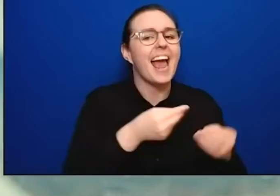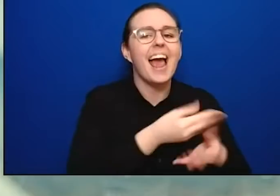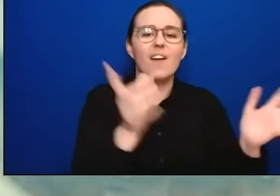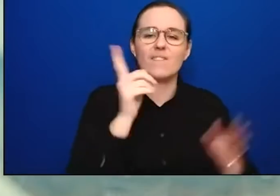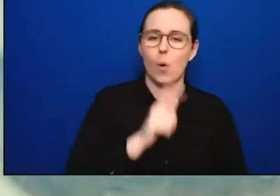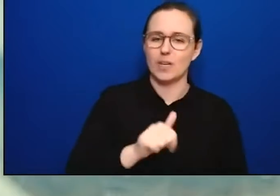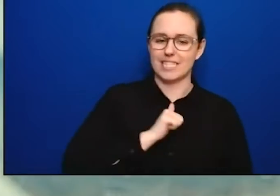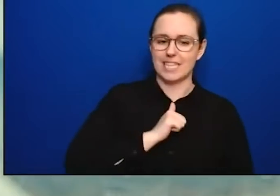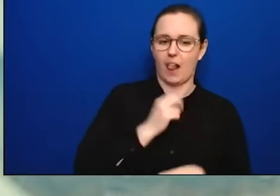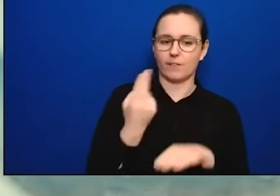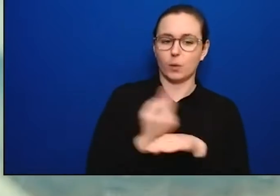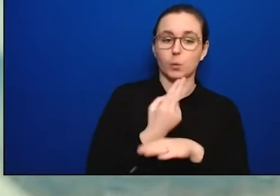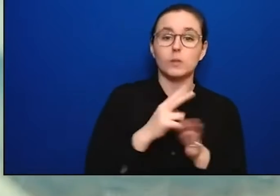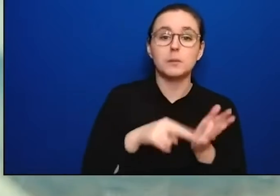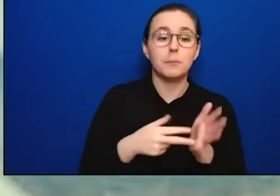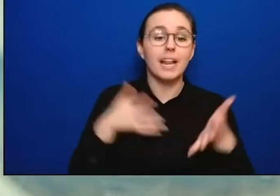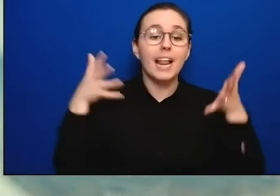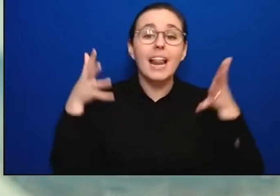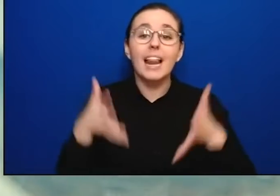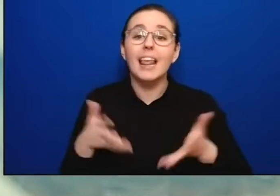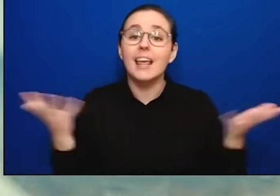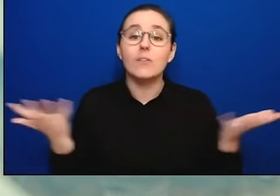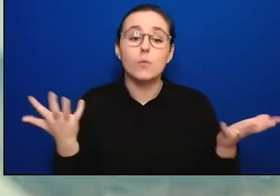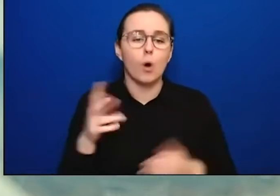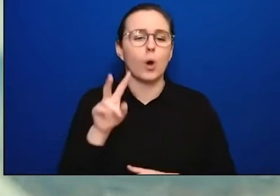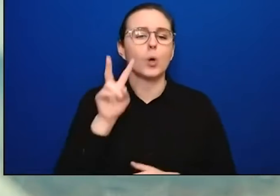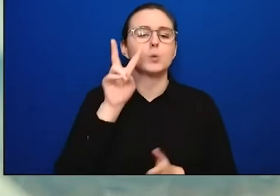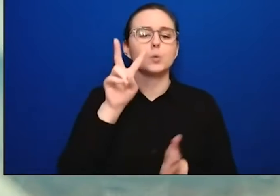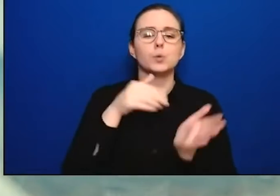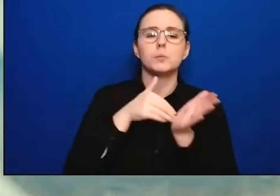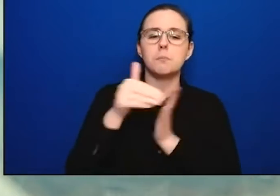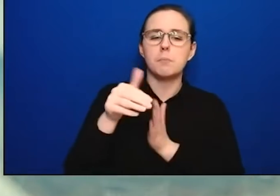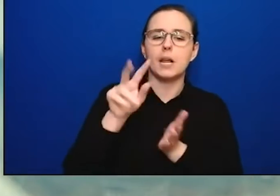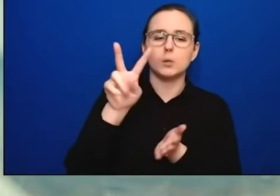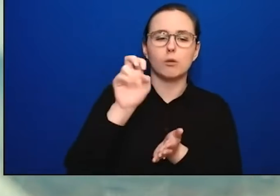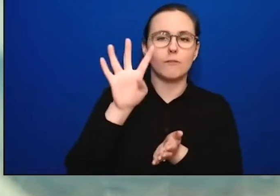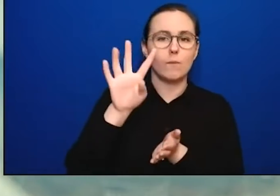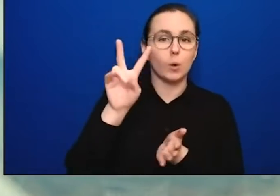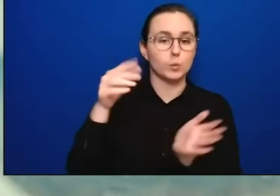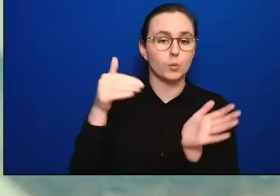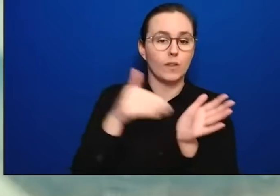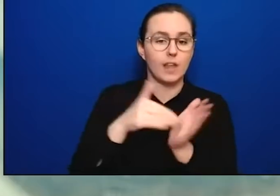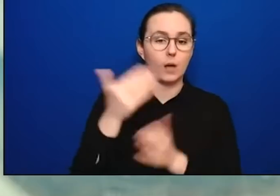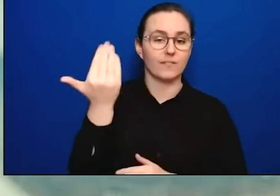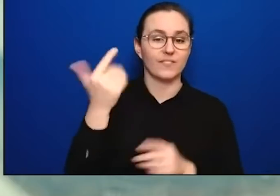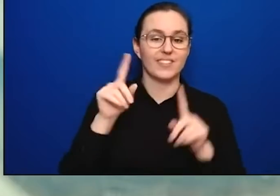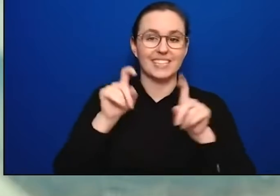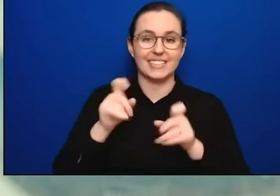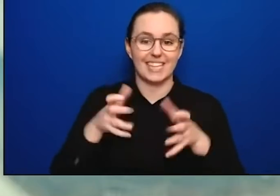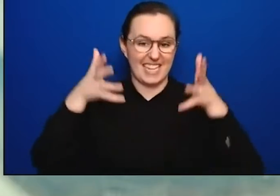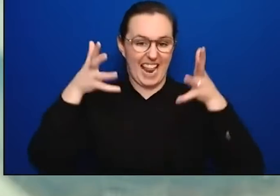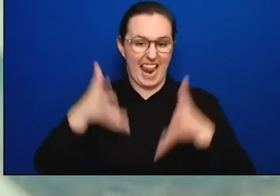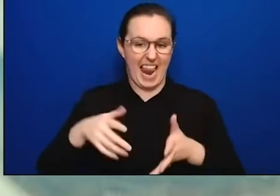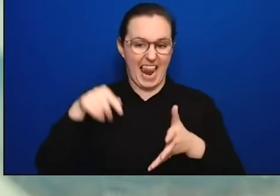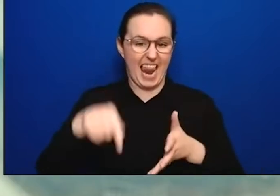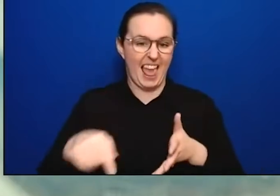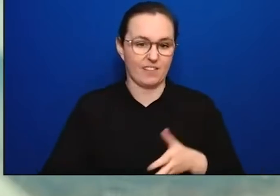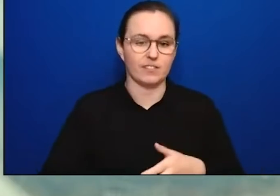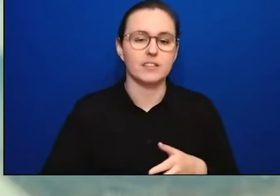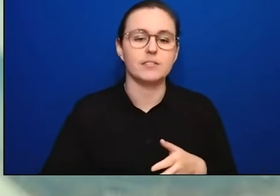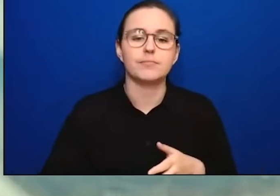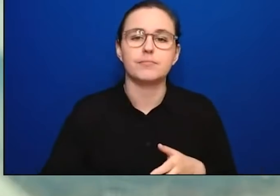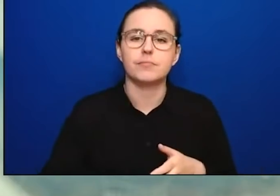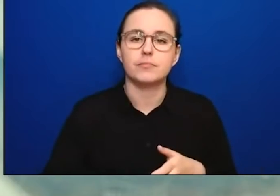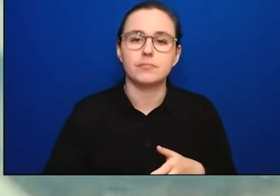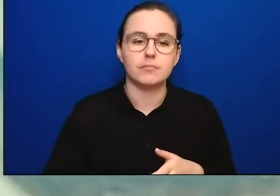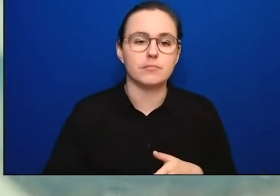deployment for takeaway or personal use. That leaves us 2,242,000 tests in our current inventory that are suitable